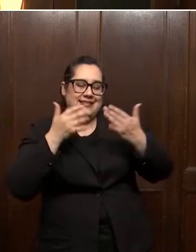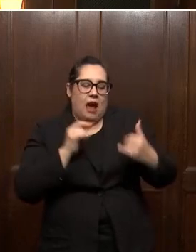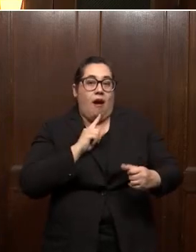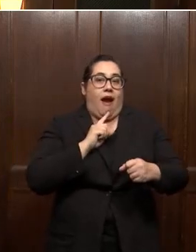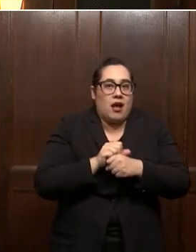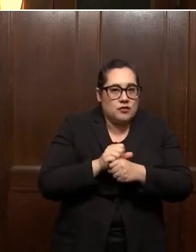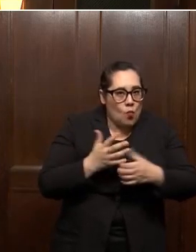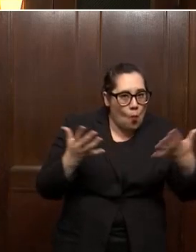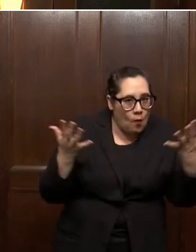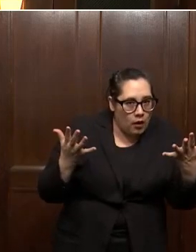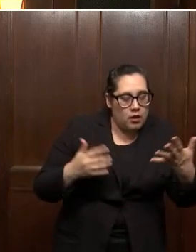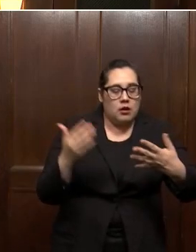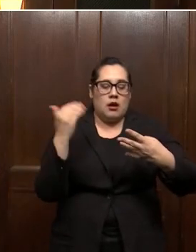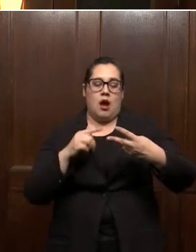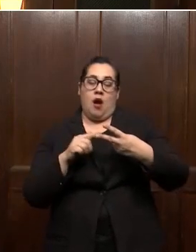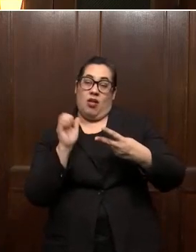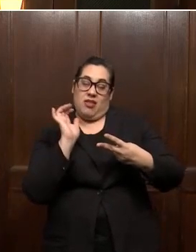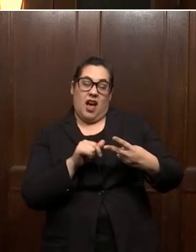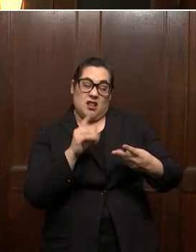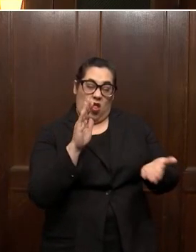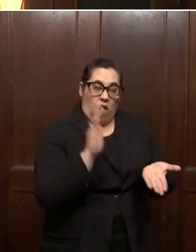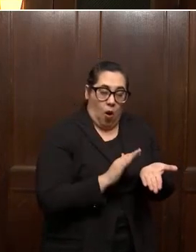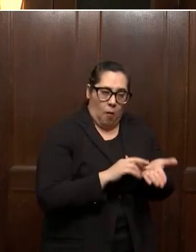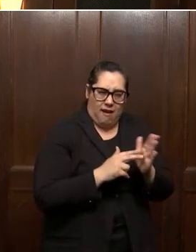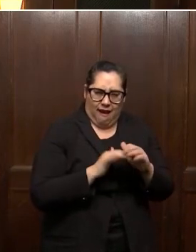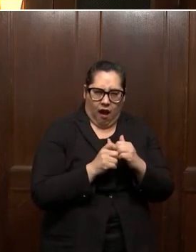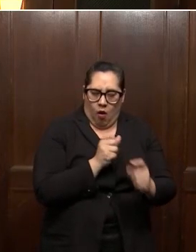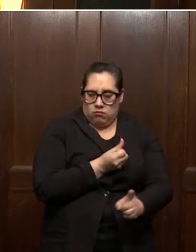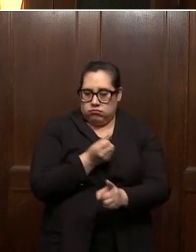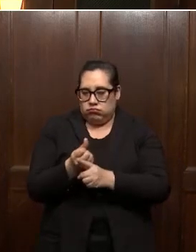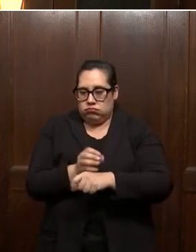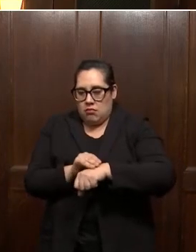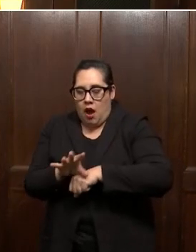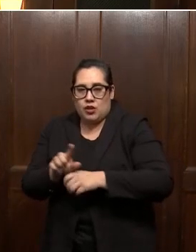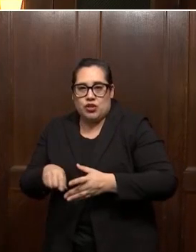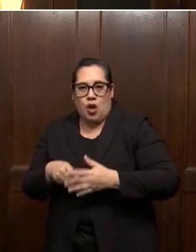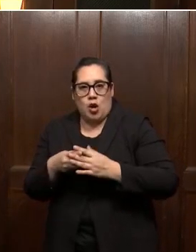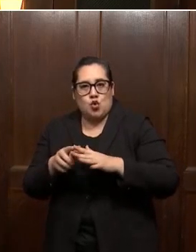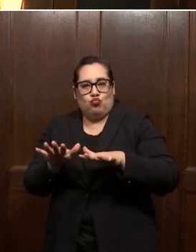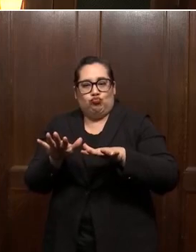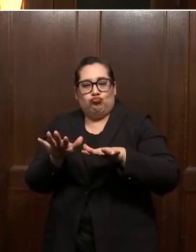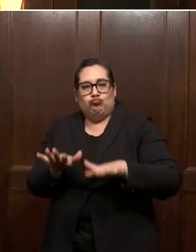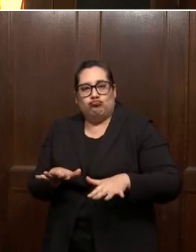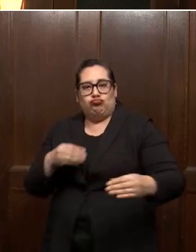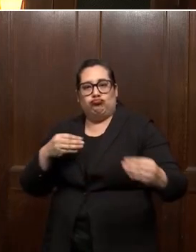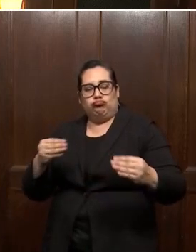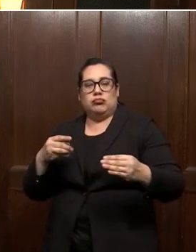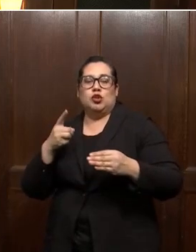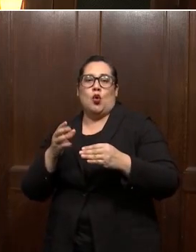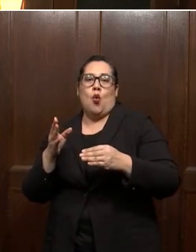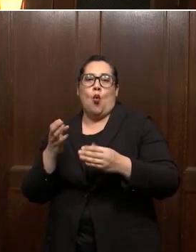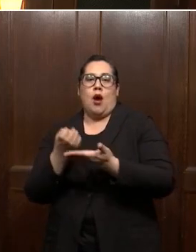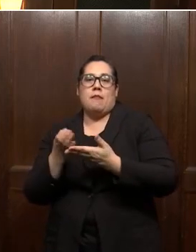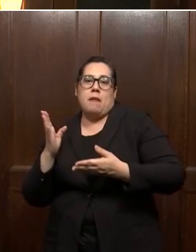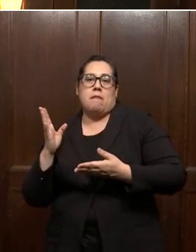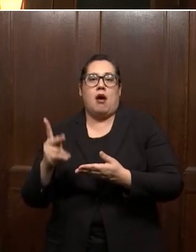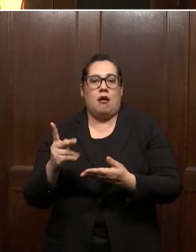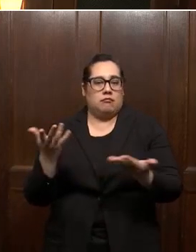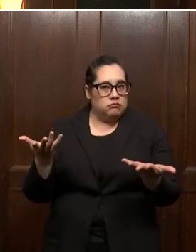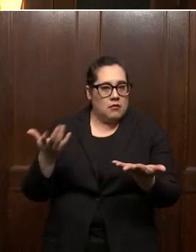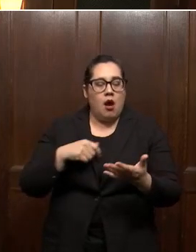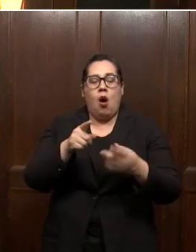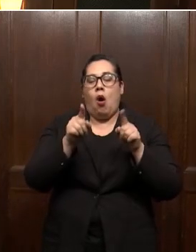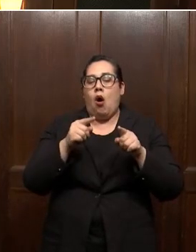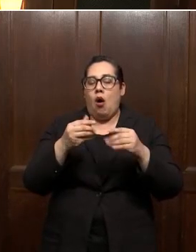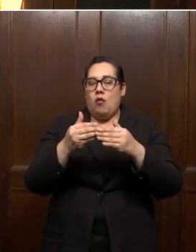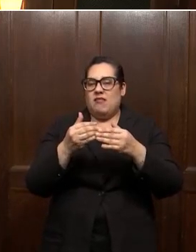rate now? And with it being so low, how will this impact starting to ease restrictions and reopening the economy? Mm-hmm. And then